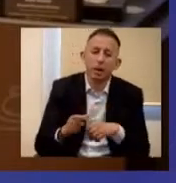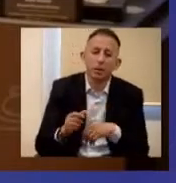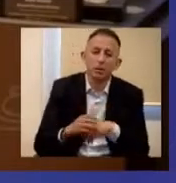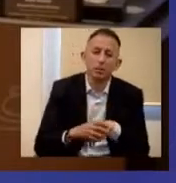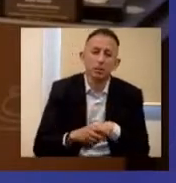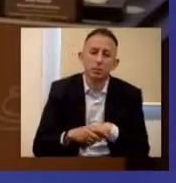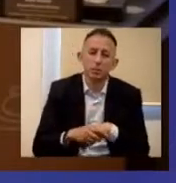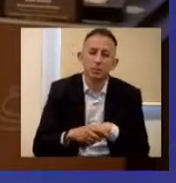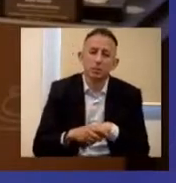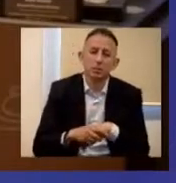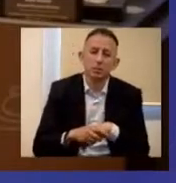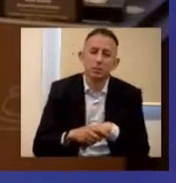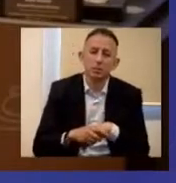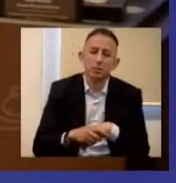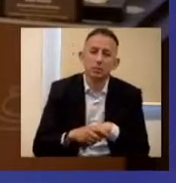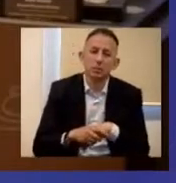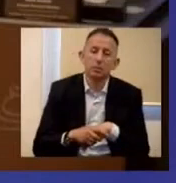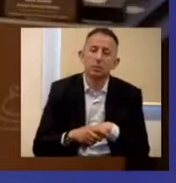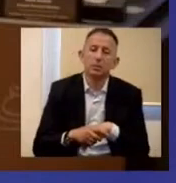understand the ship?